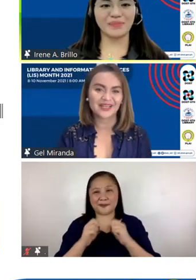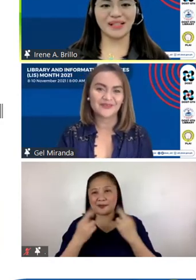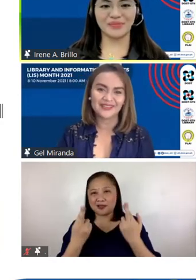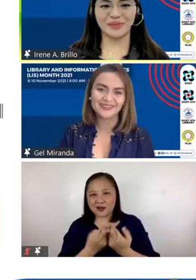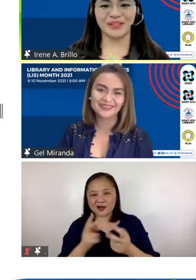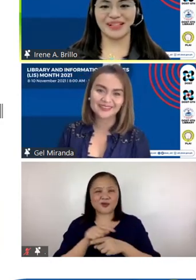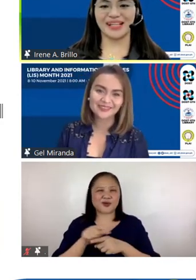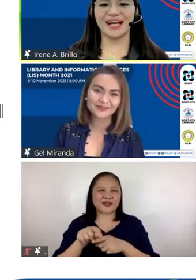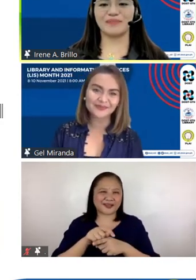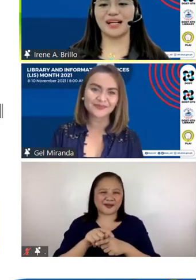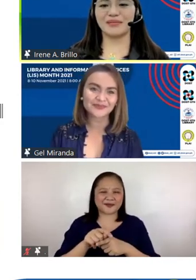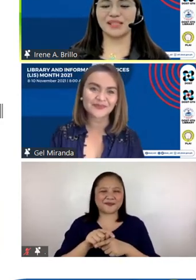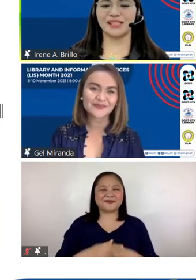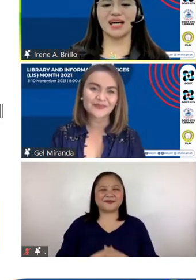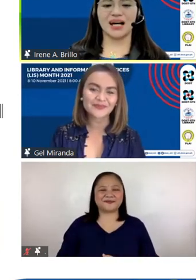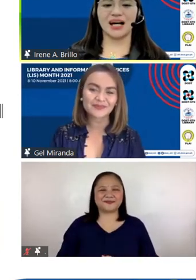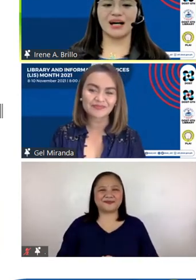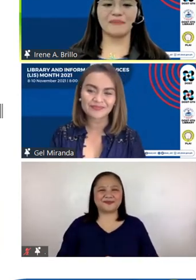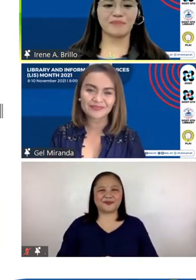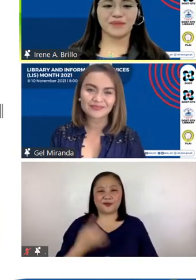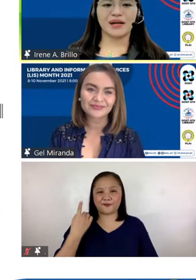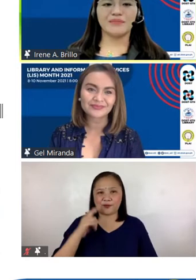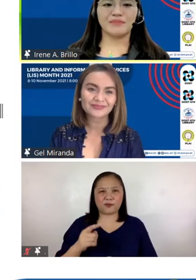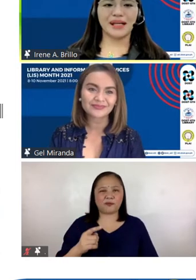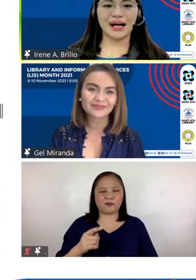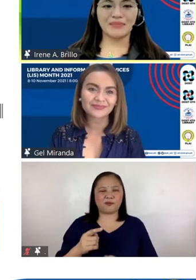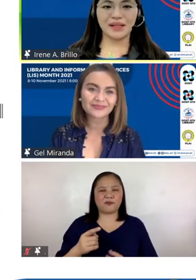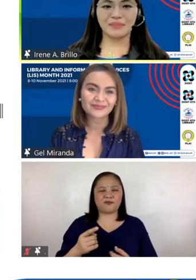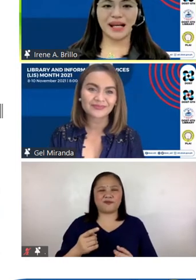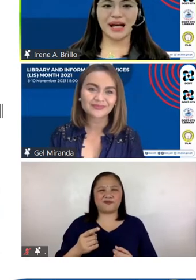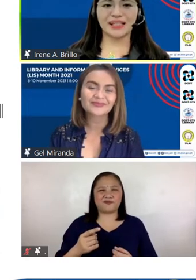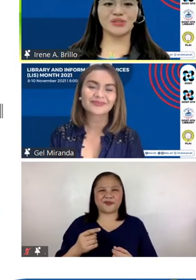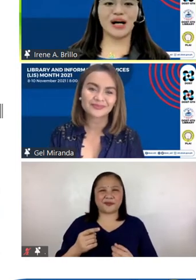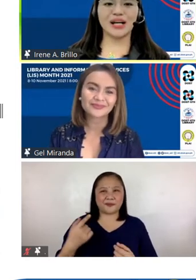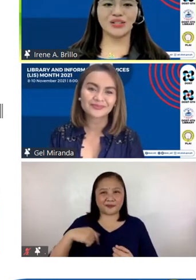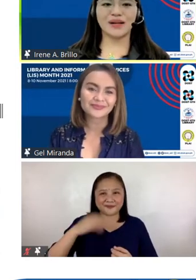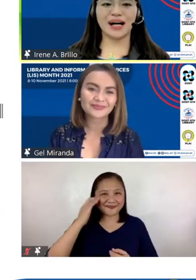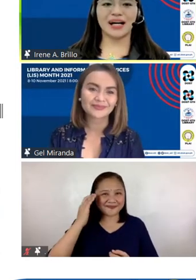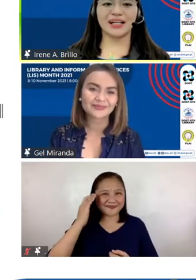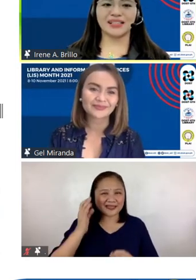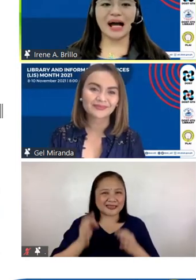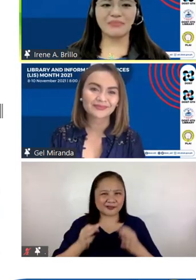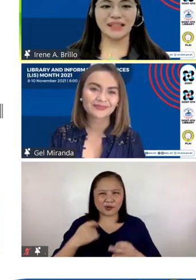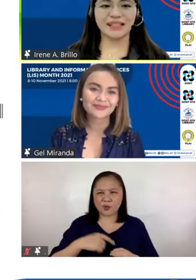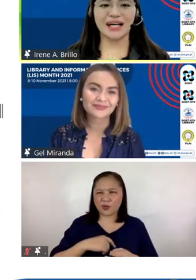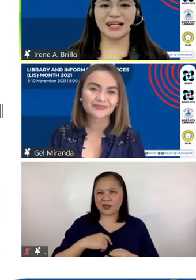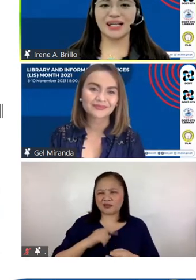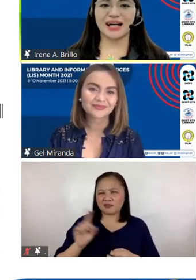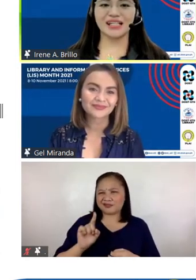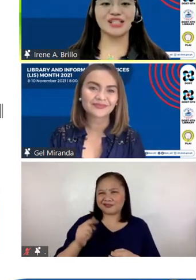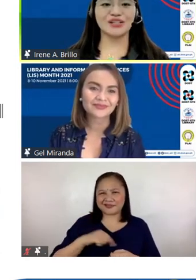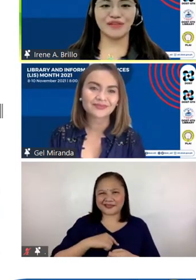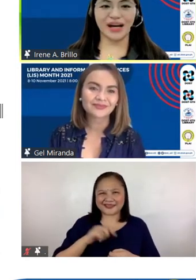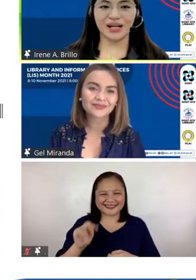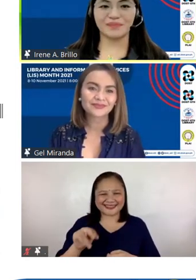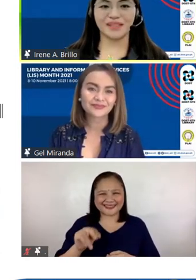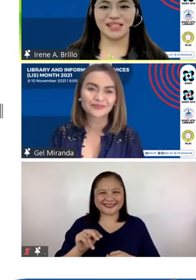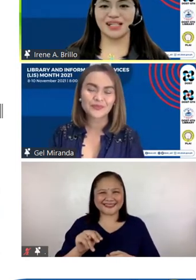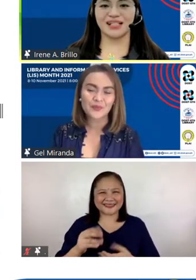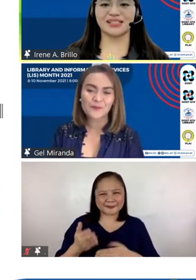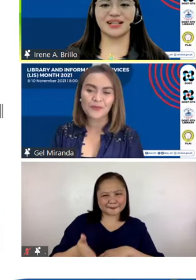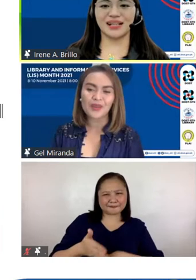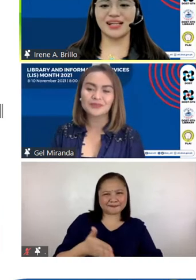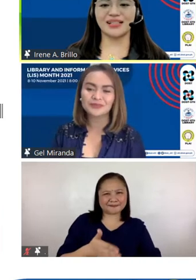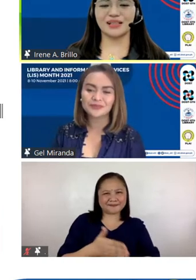or webinar po. Ayan, para mas malaman pa natin kung ano yung mga dapat natin na i-develop